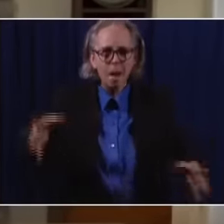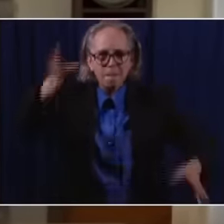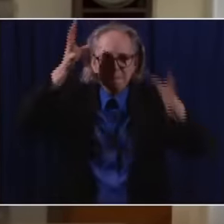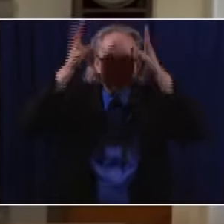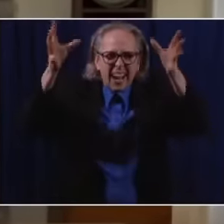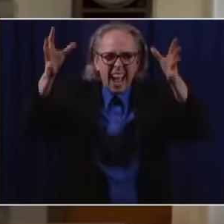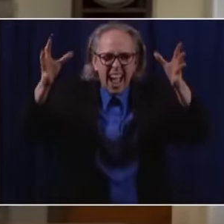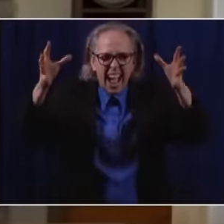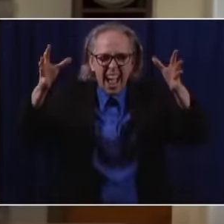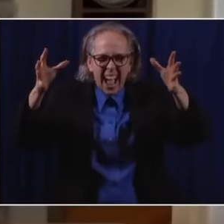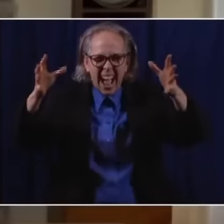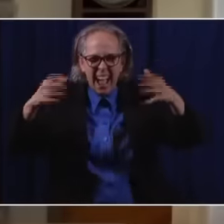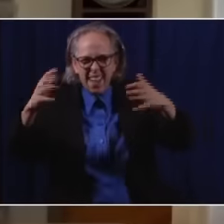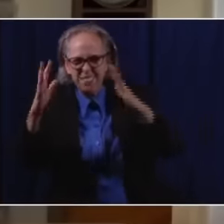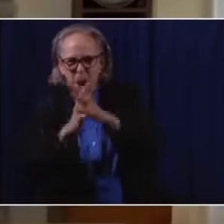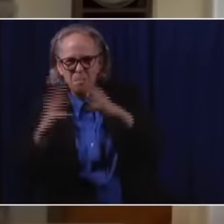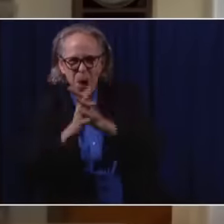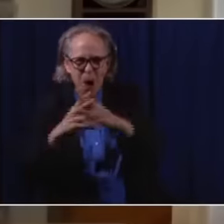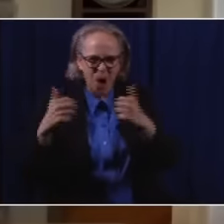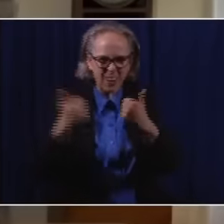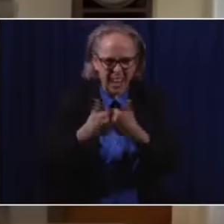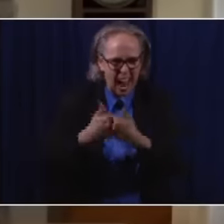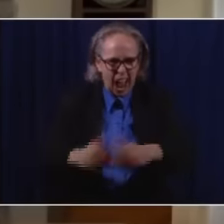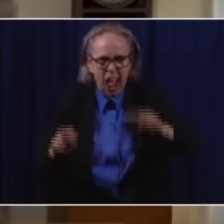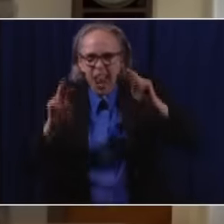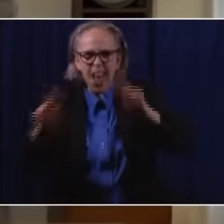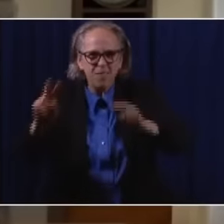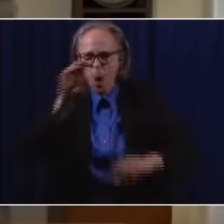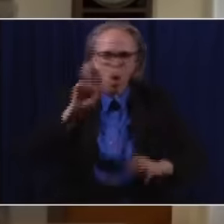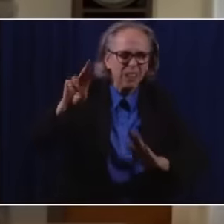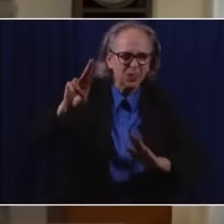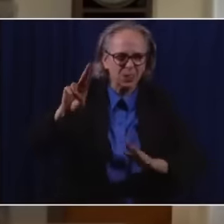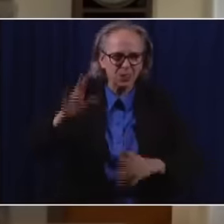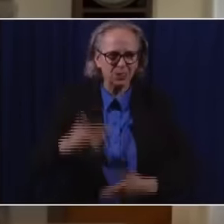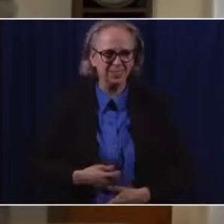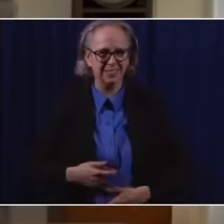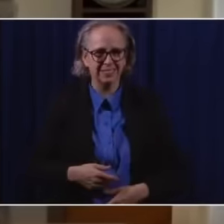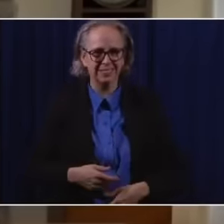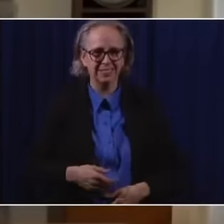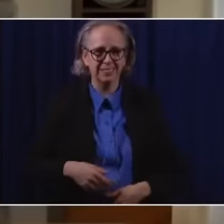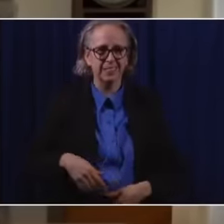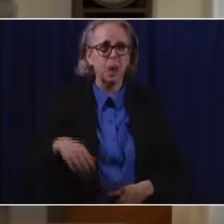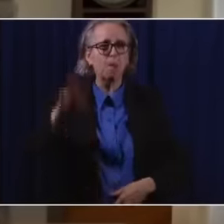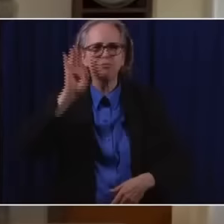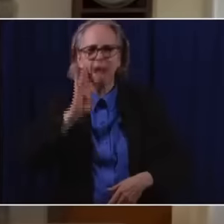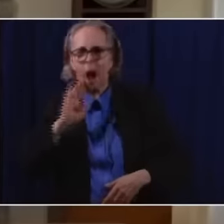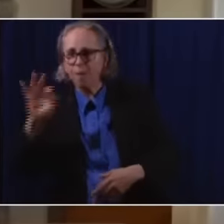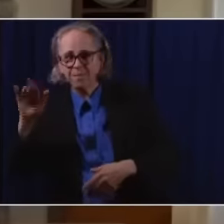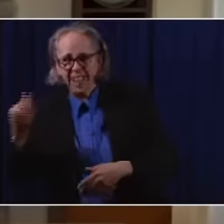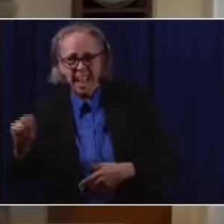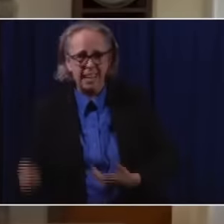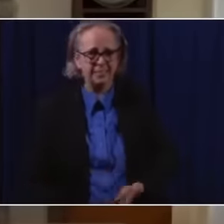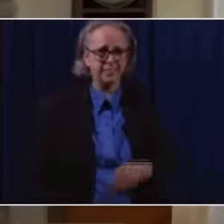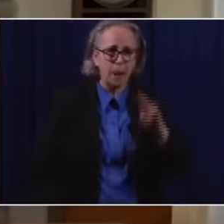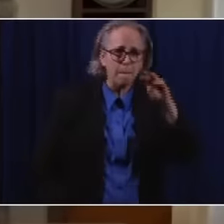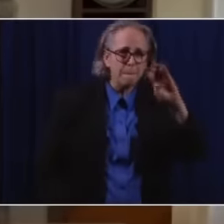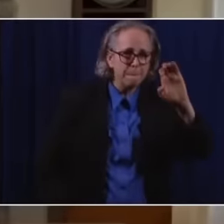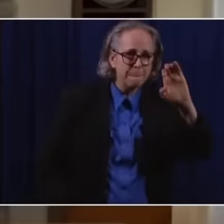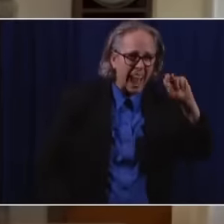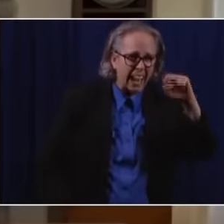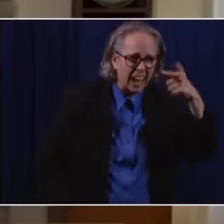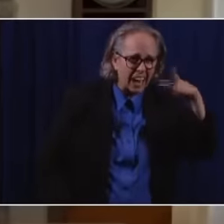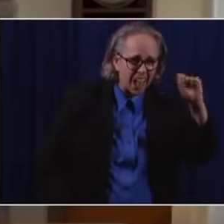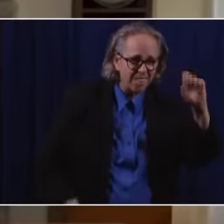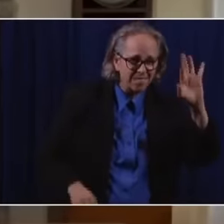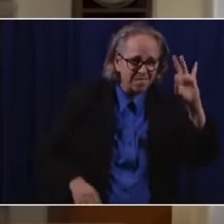10 starts back up. Browns fans, Bengal fans, and just a word of caution for all of us, and